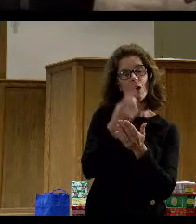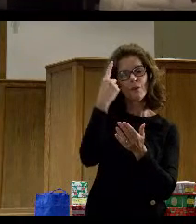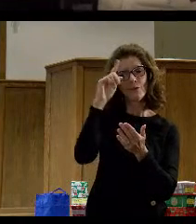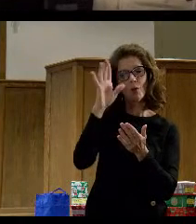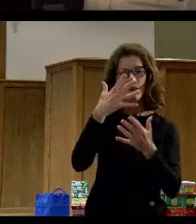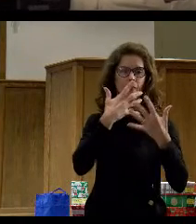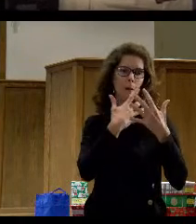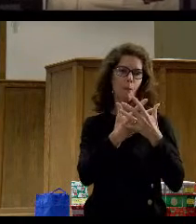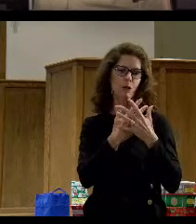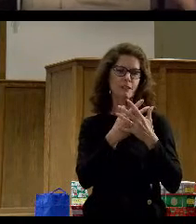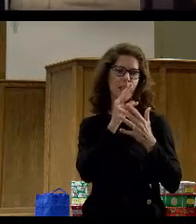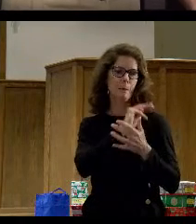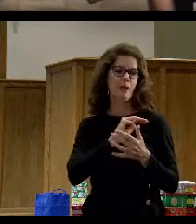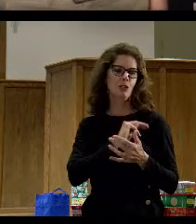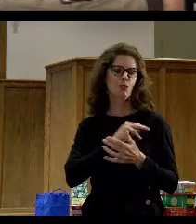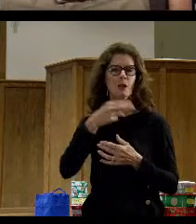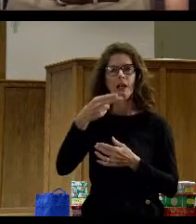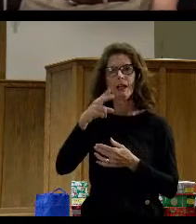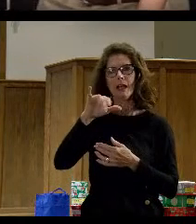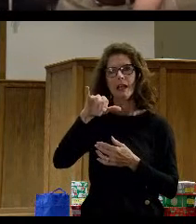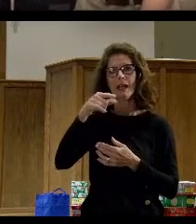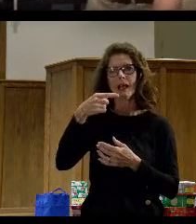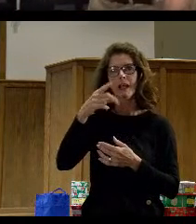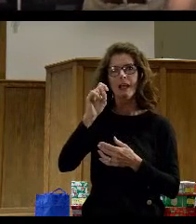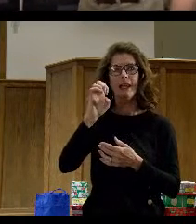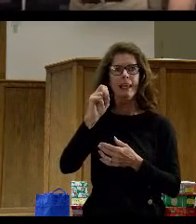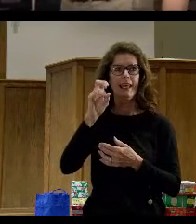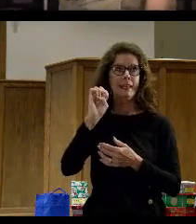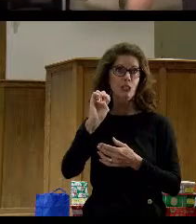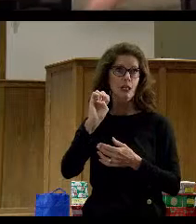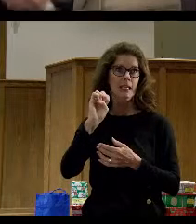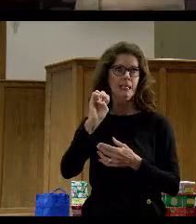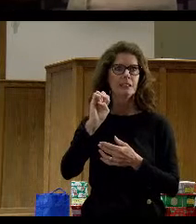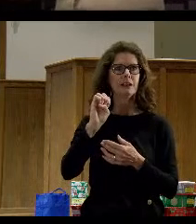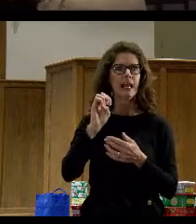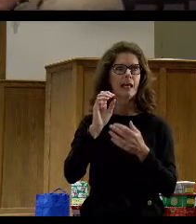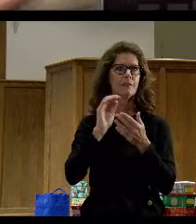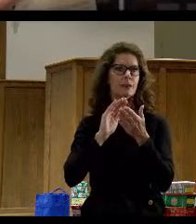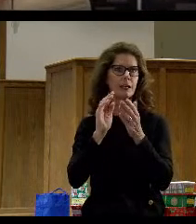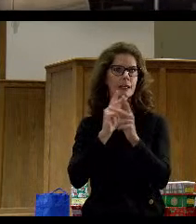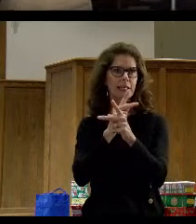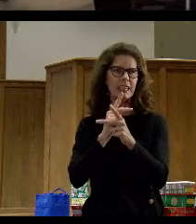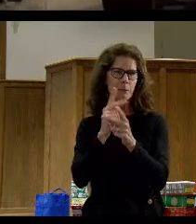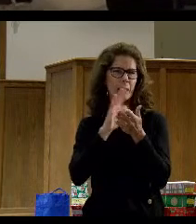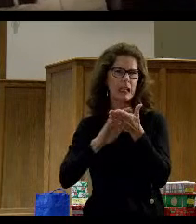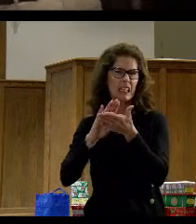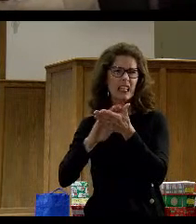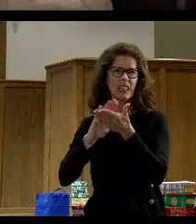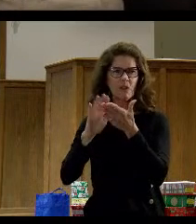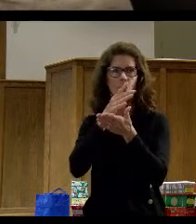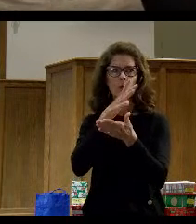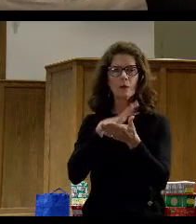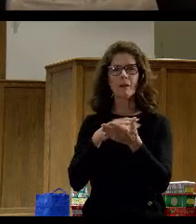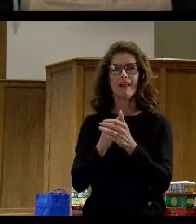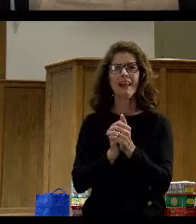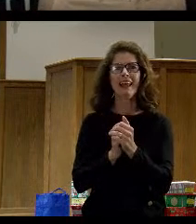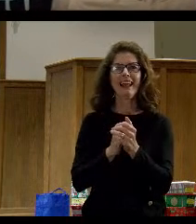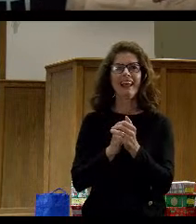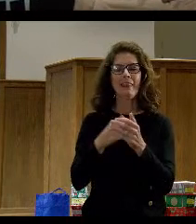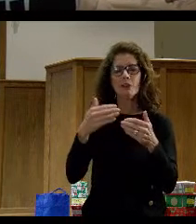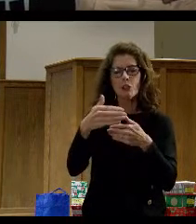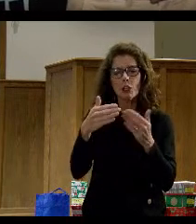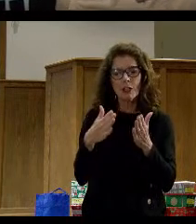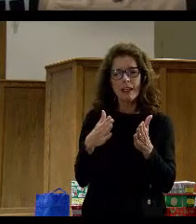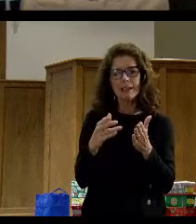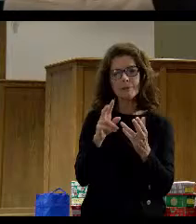is a long-running ministry that we've been involved in, a great way to bless people who are incarcerated during this season. And so there's two different